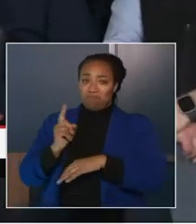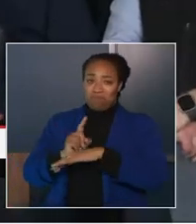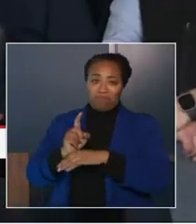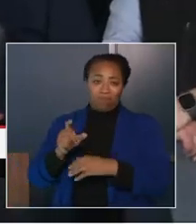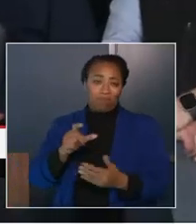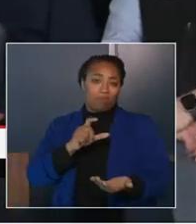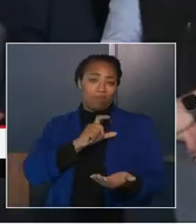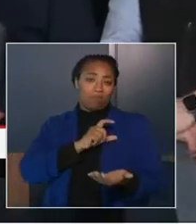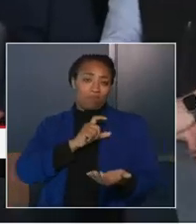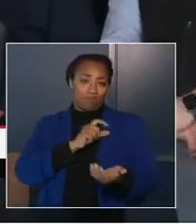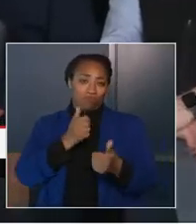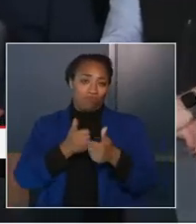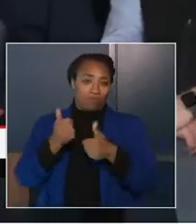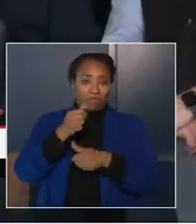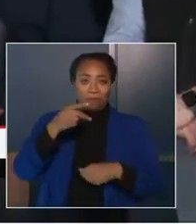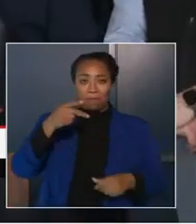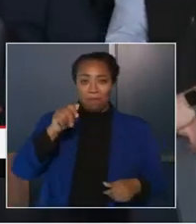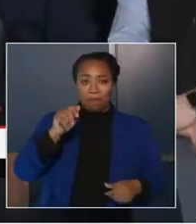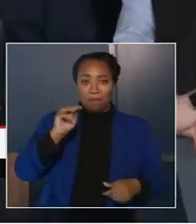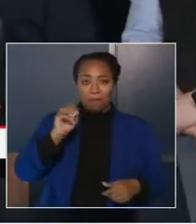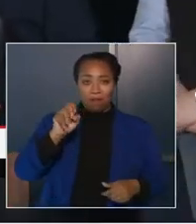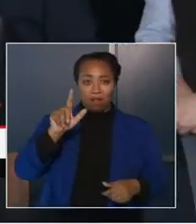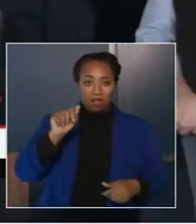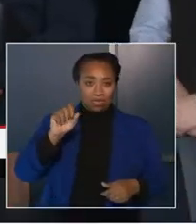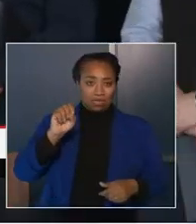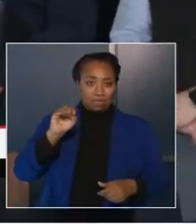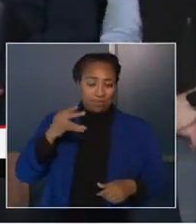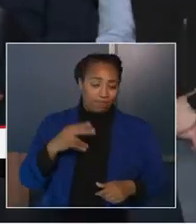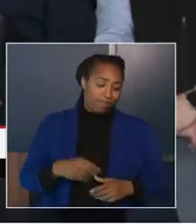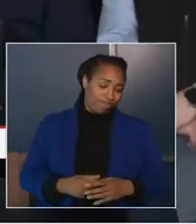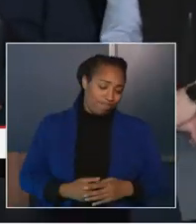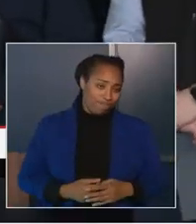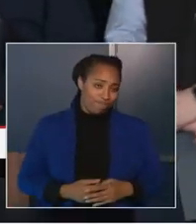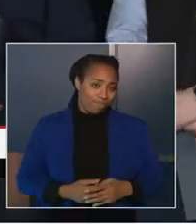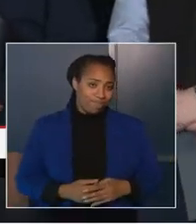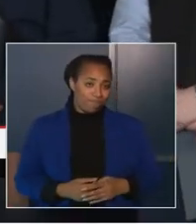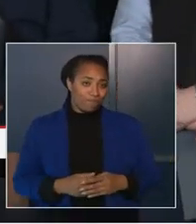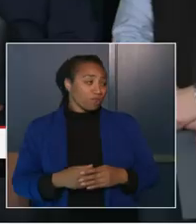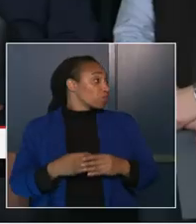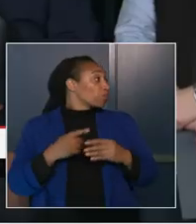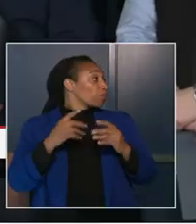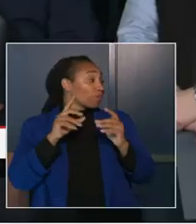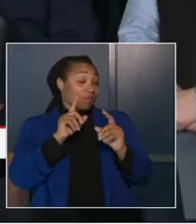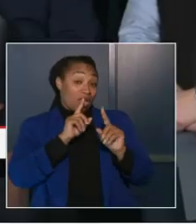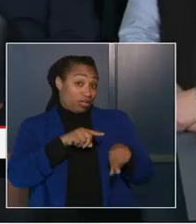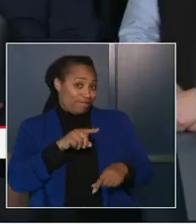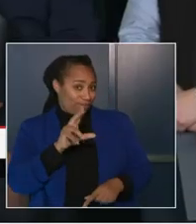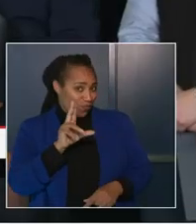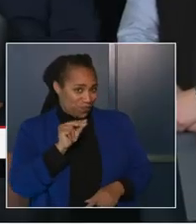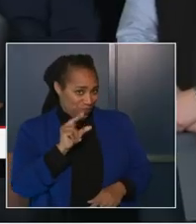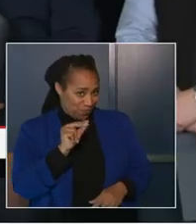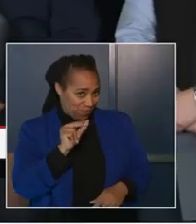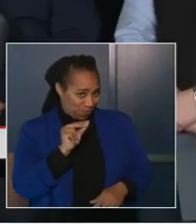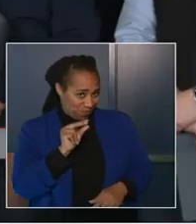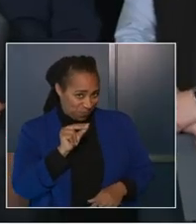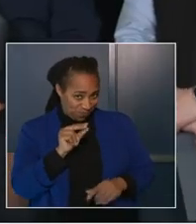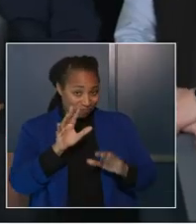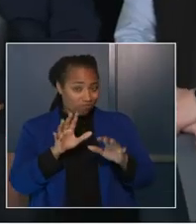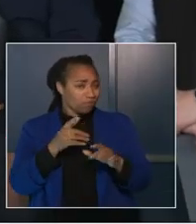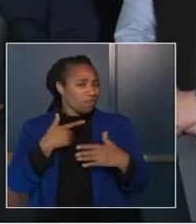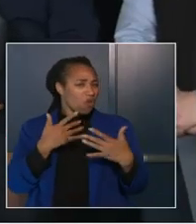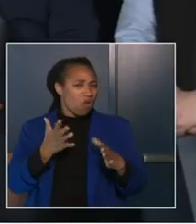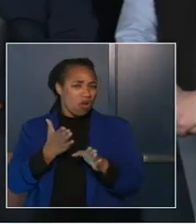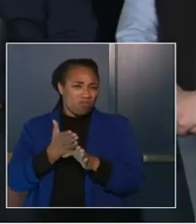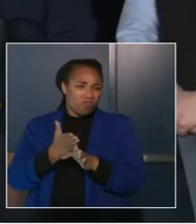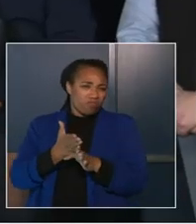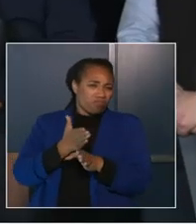Well, the answer is no. We've been preparing for preparations for the snow. We've been watching the news, the polar vortex, as